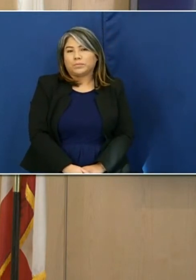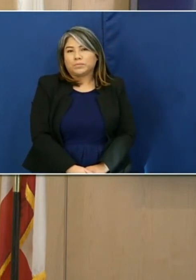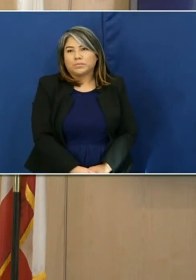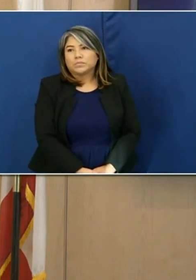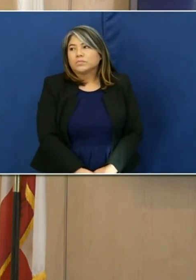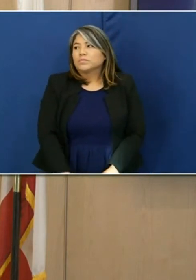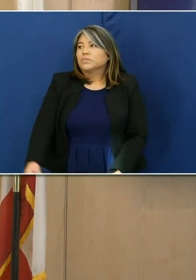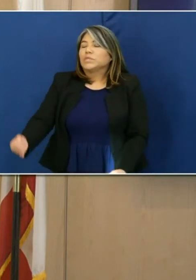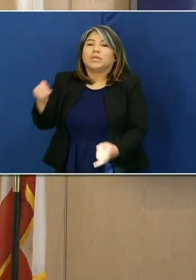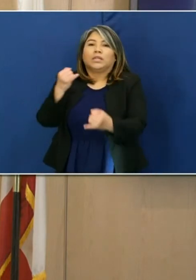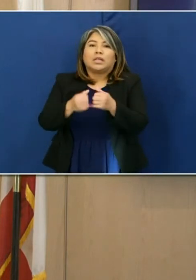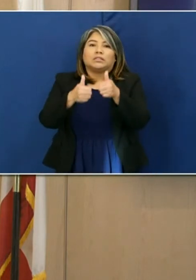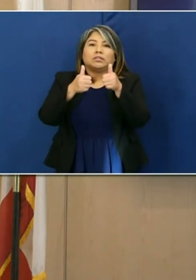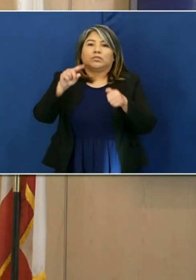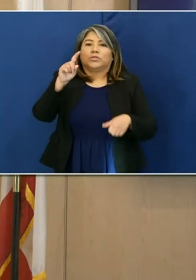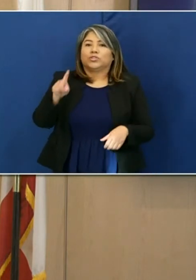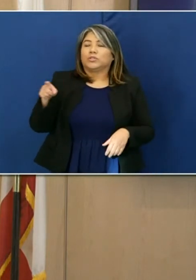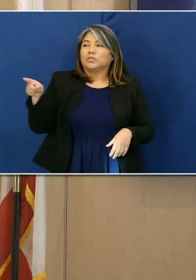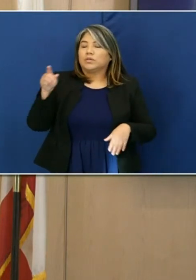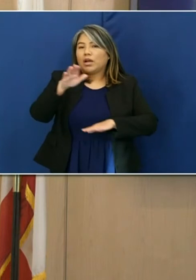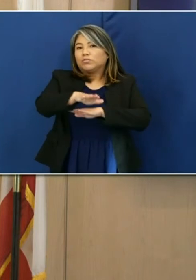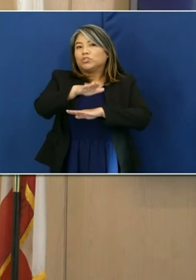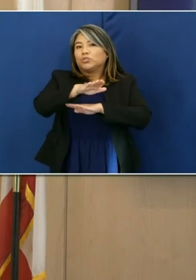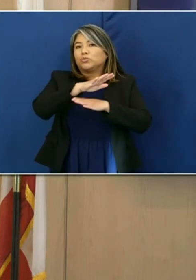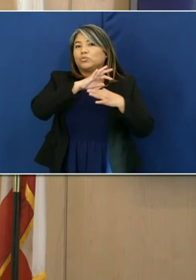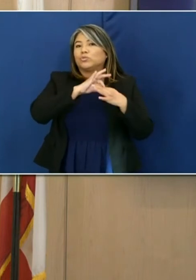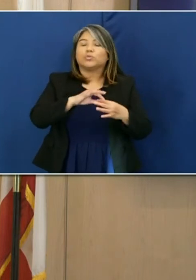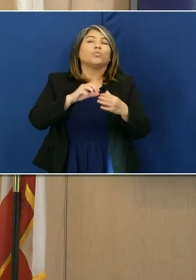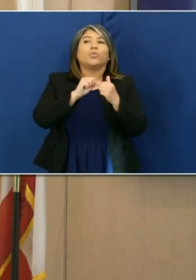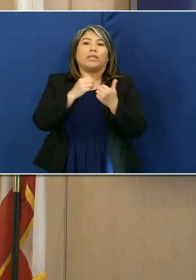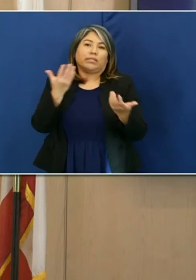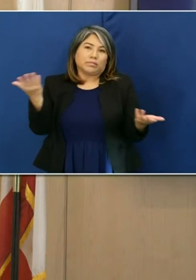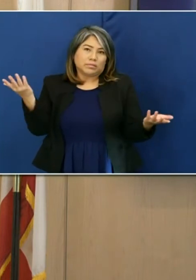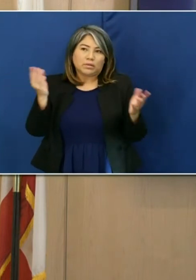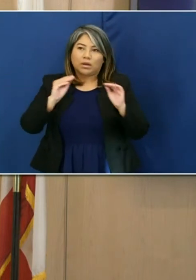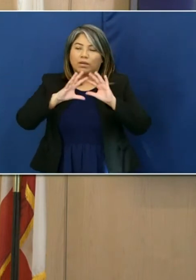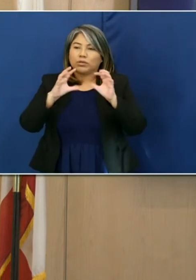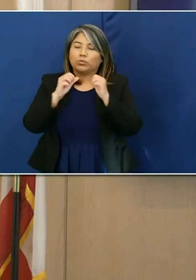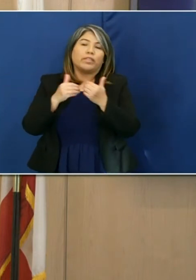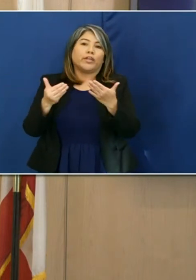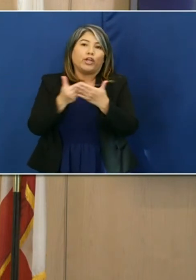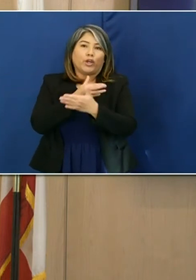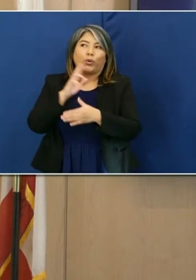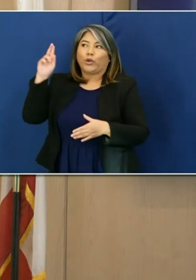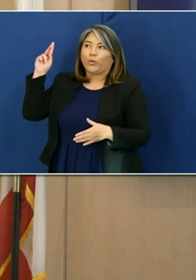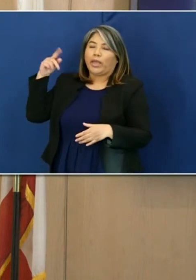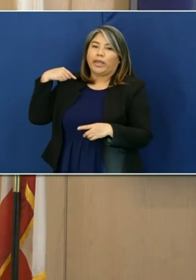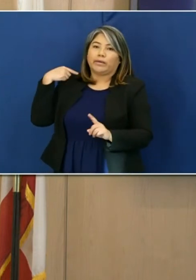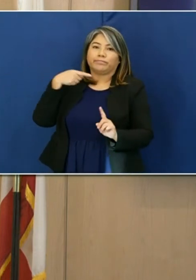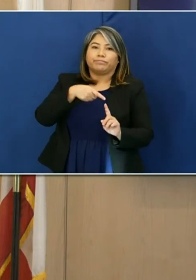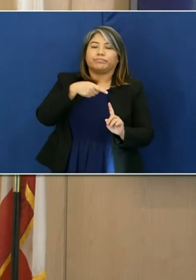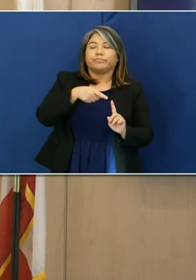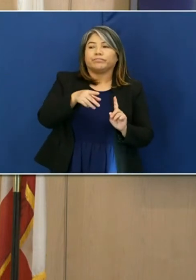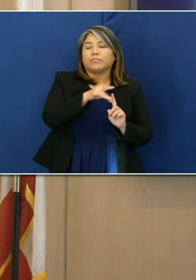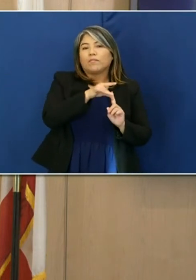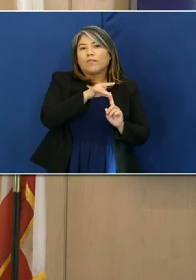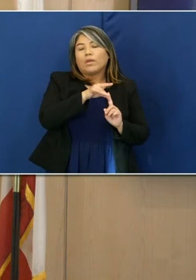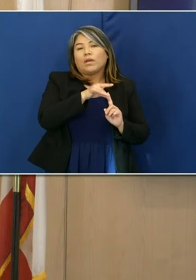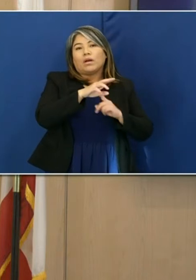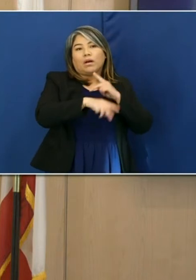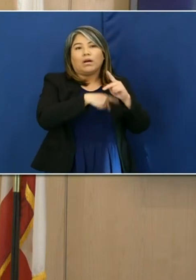And our last texted question this afternoon deals with the fact that obviously with this new variation of the